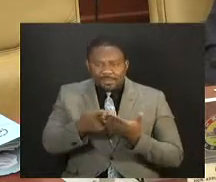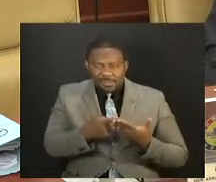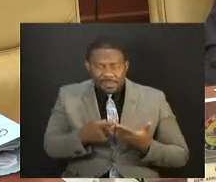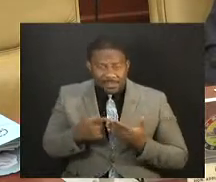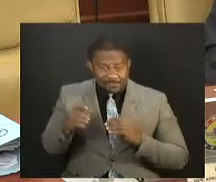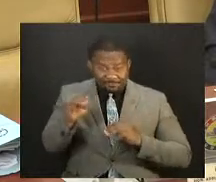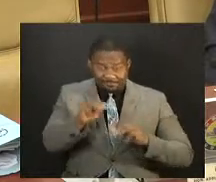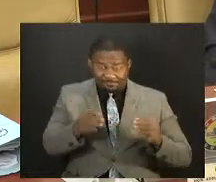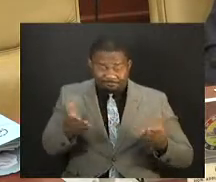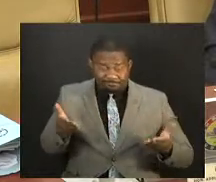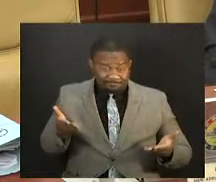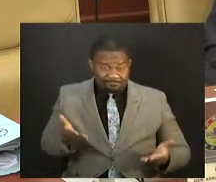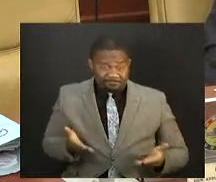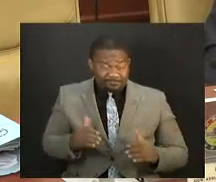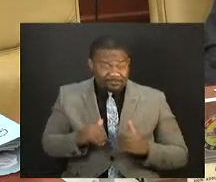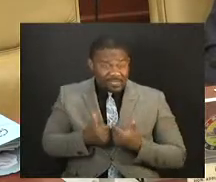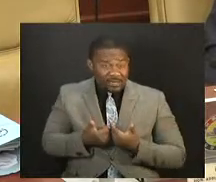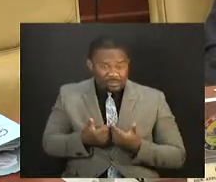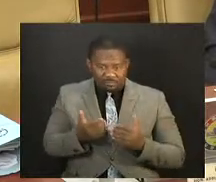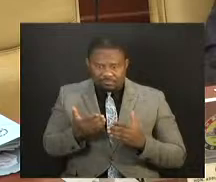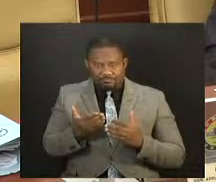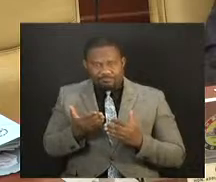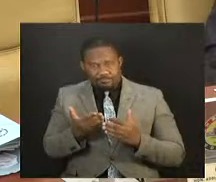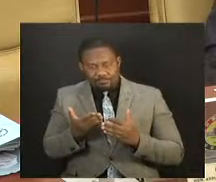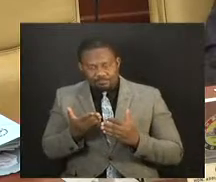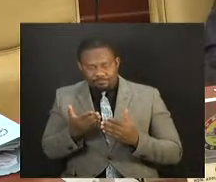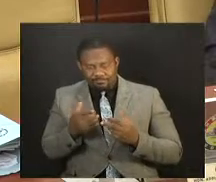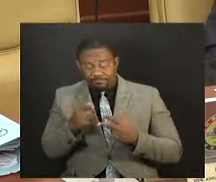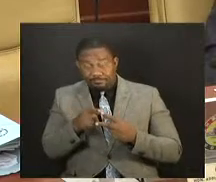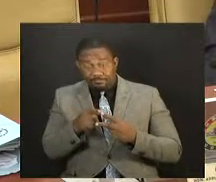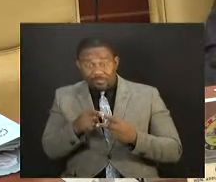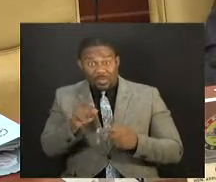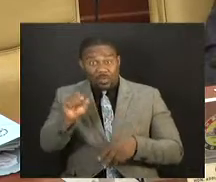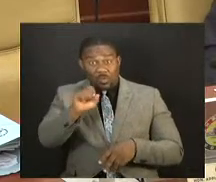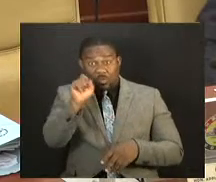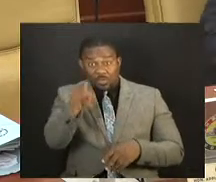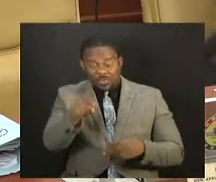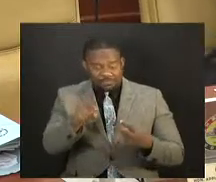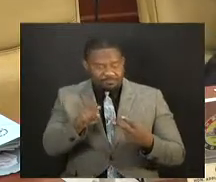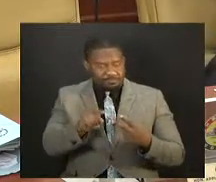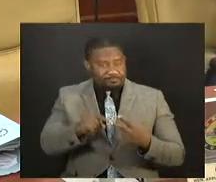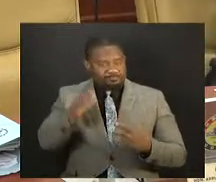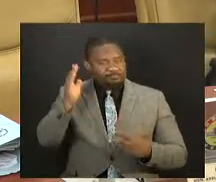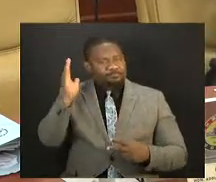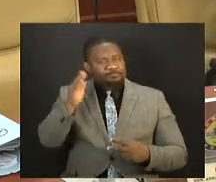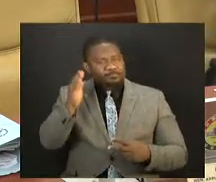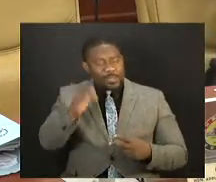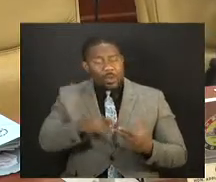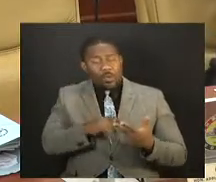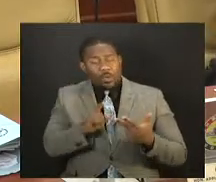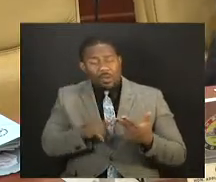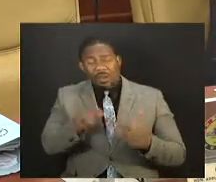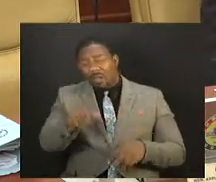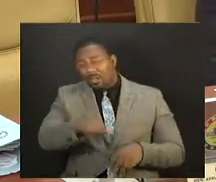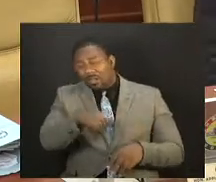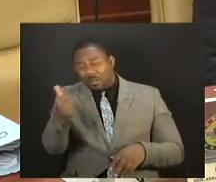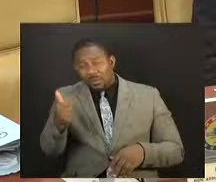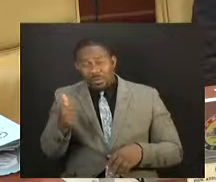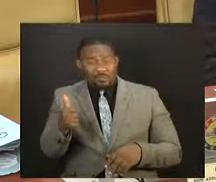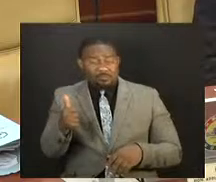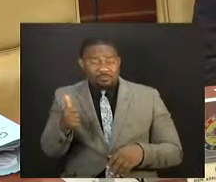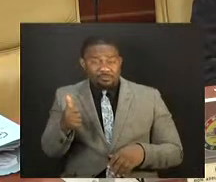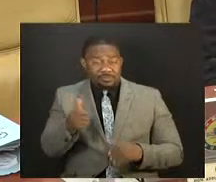either through a question, a statement, or some other means in accordance with our